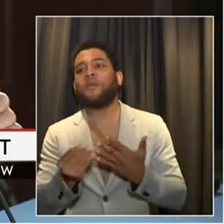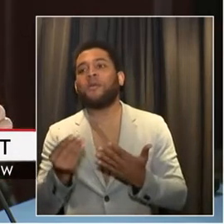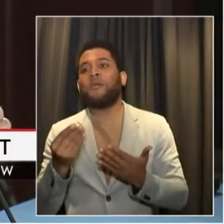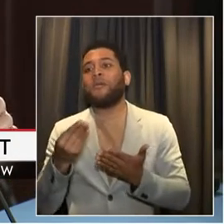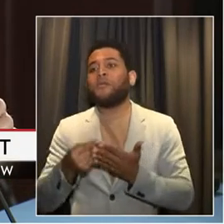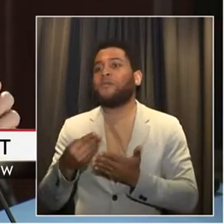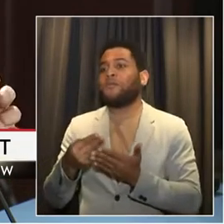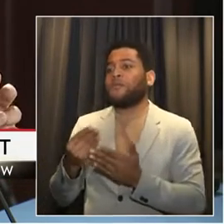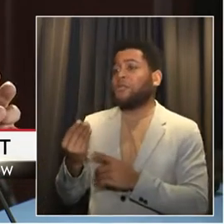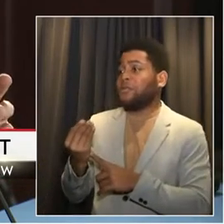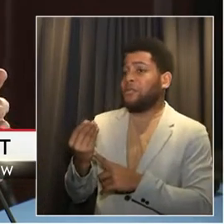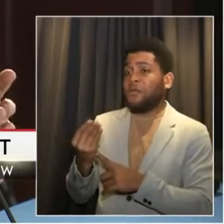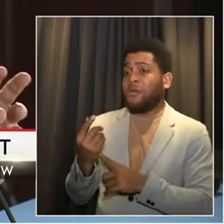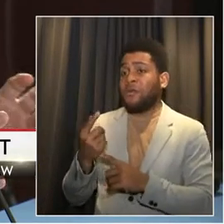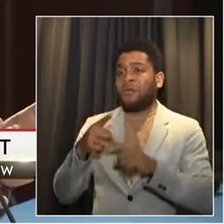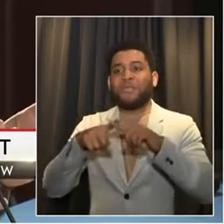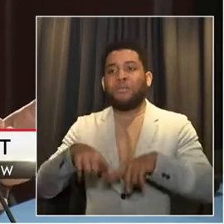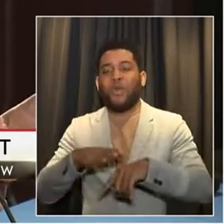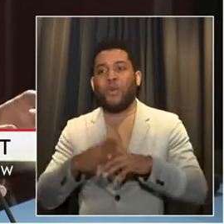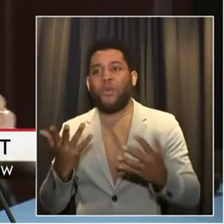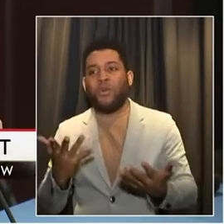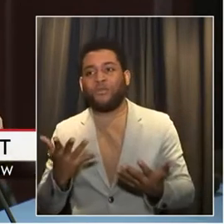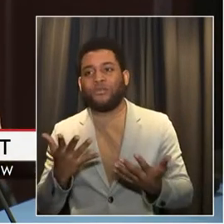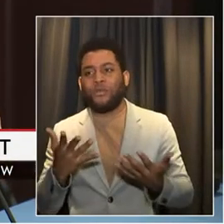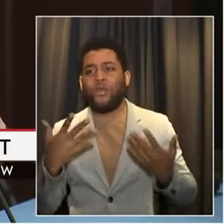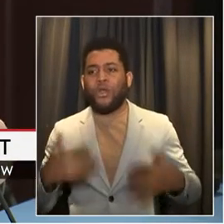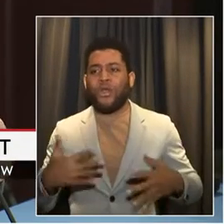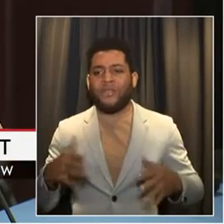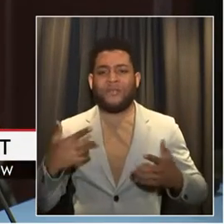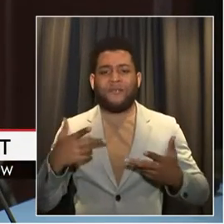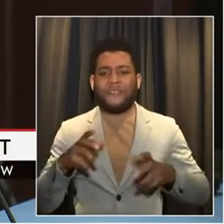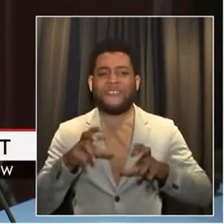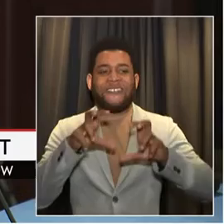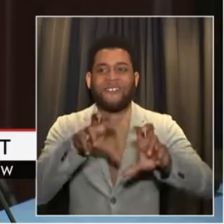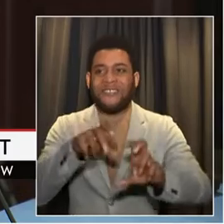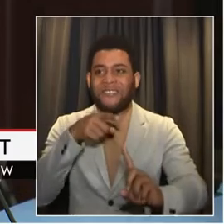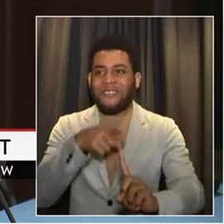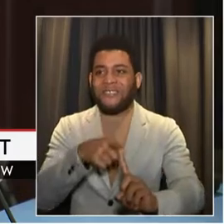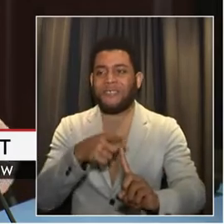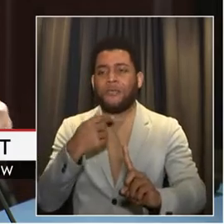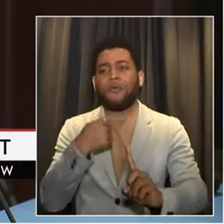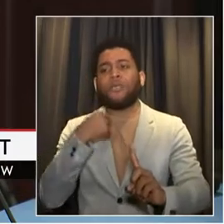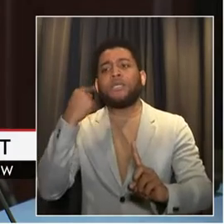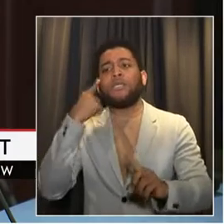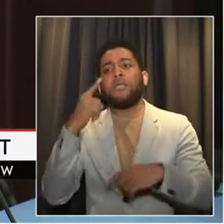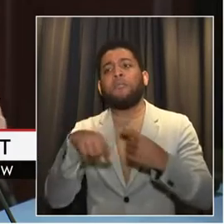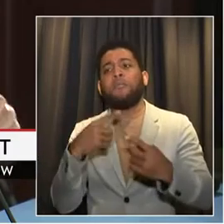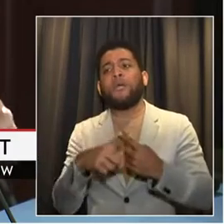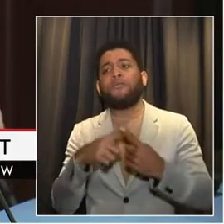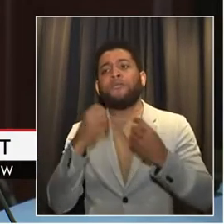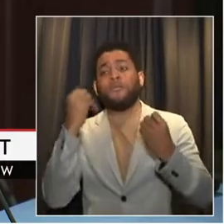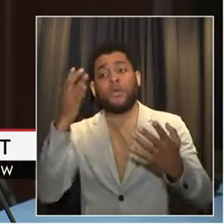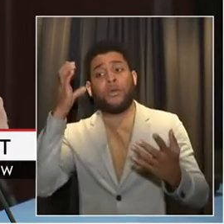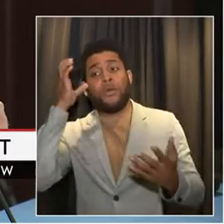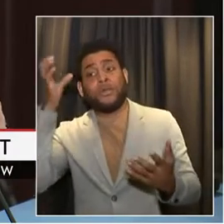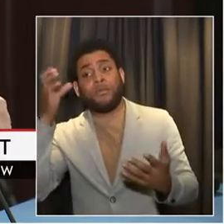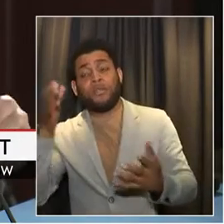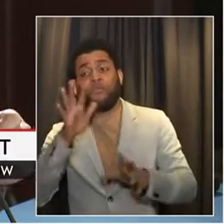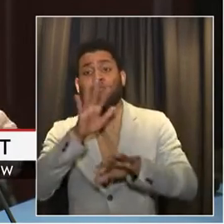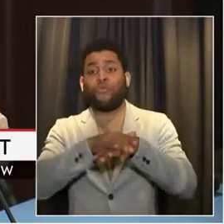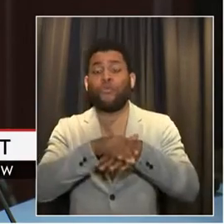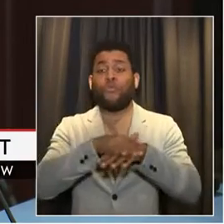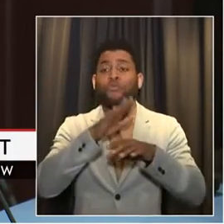invested. So are you thinking about multiple concepts that will be put on the table that really then can